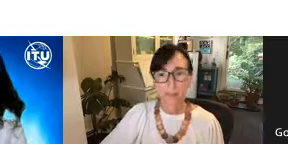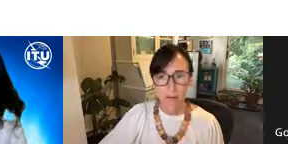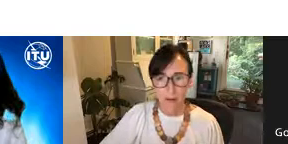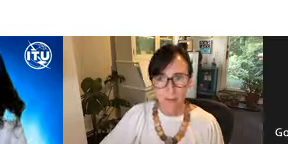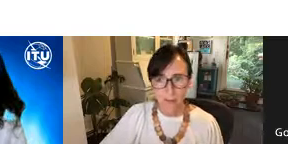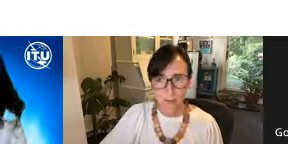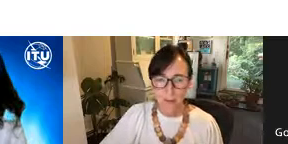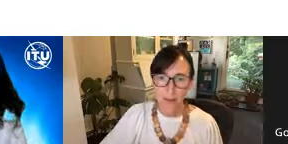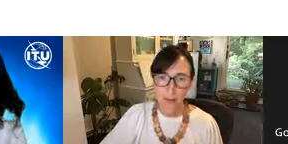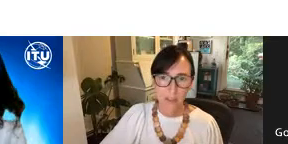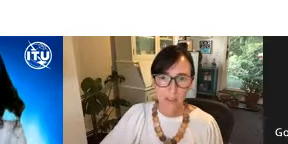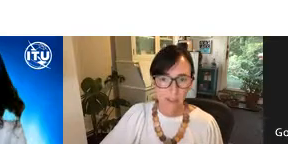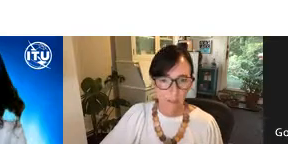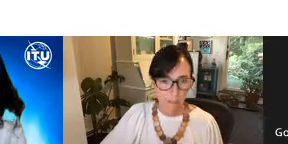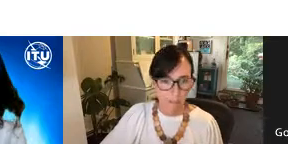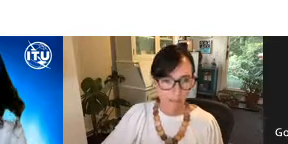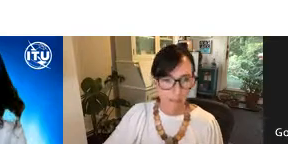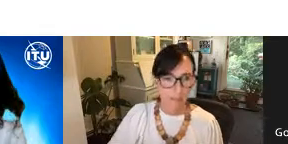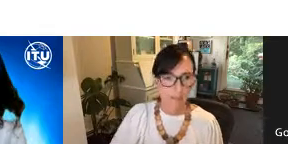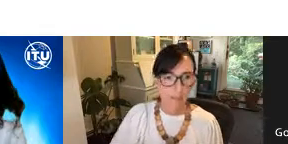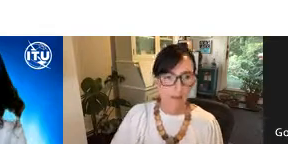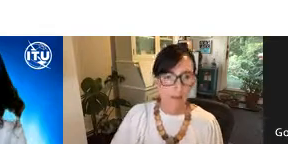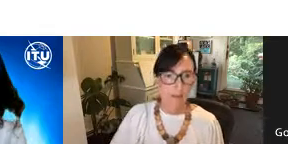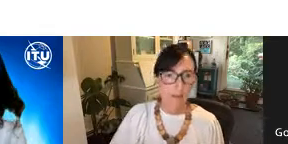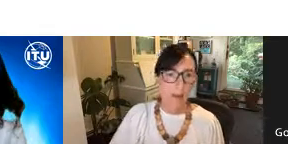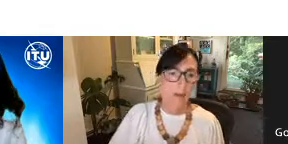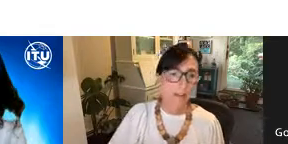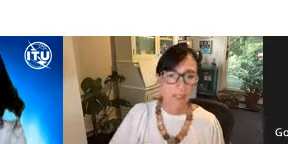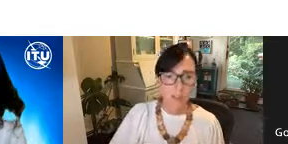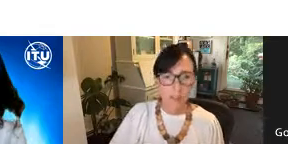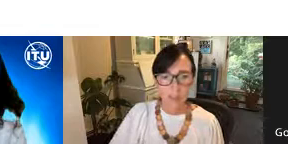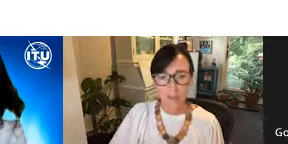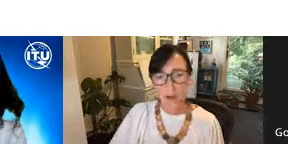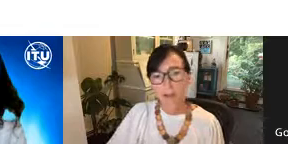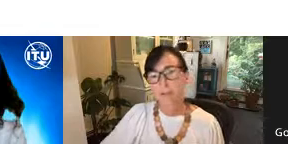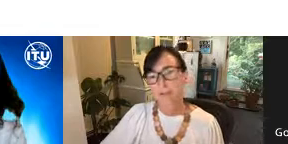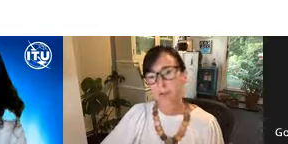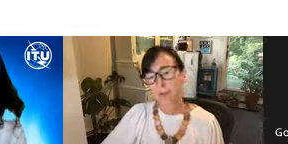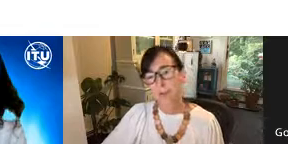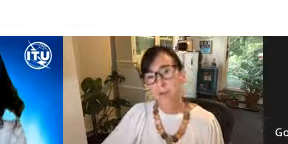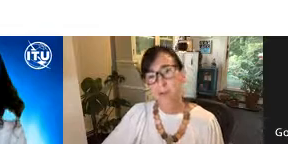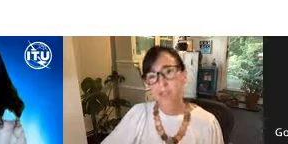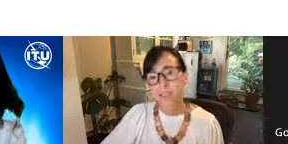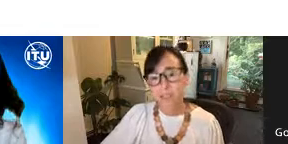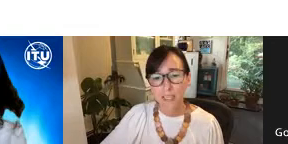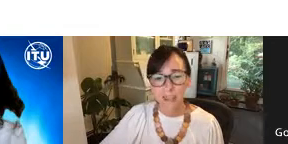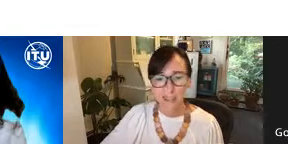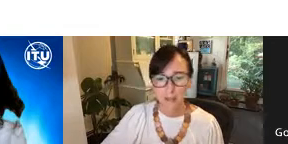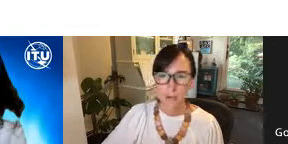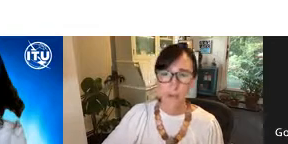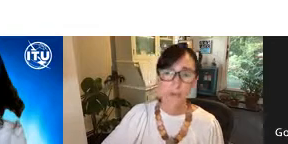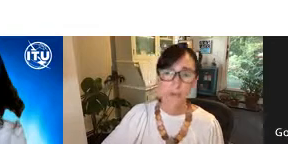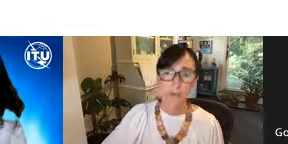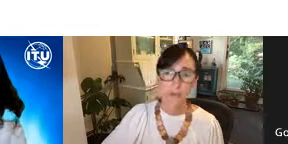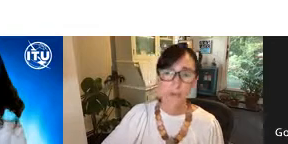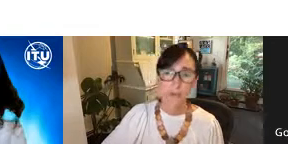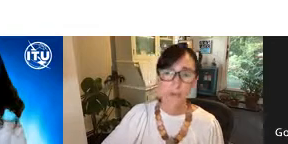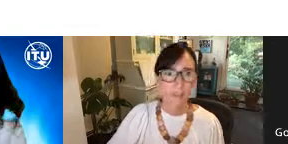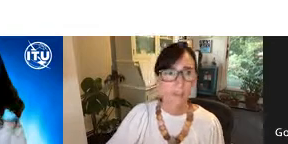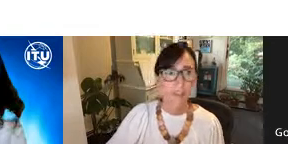to benefit all people and not just people with disabilities. Another example is in your iPhone. If you look at dictation or